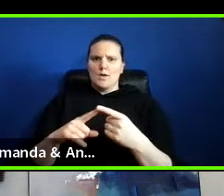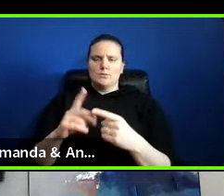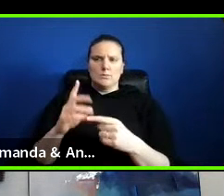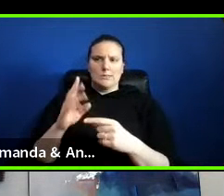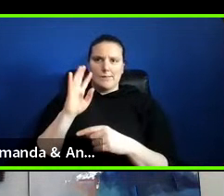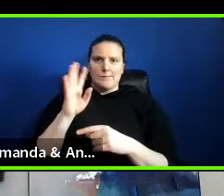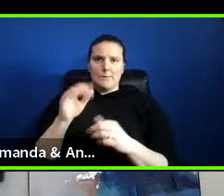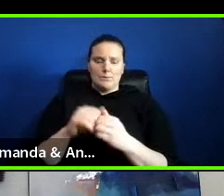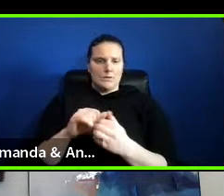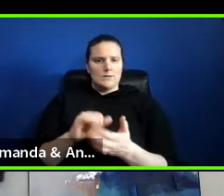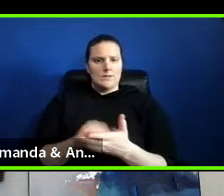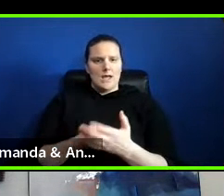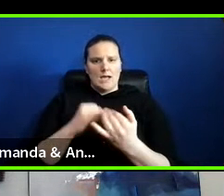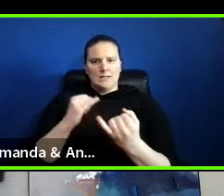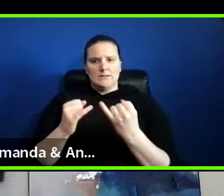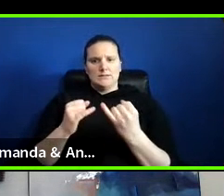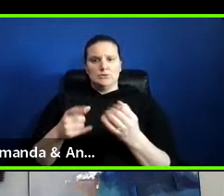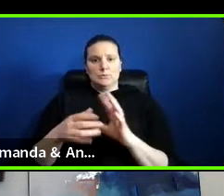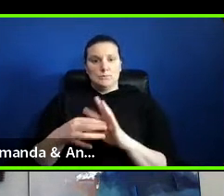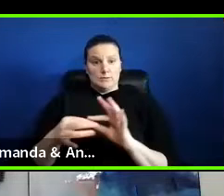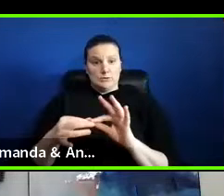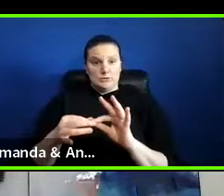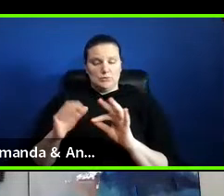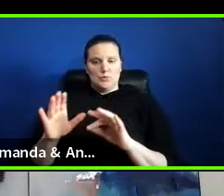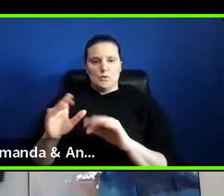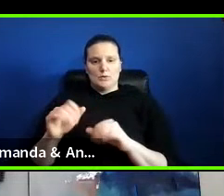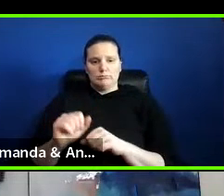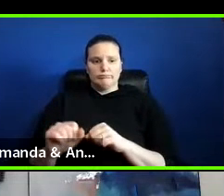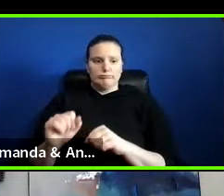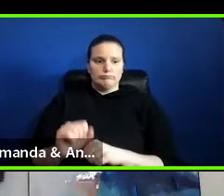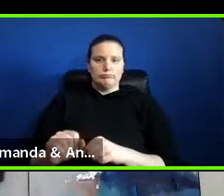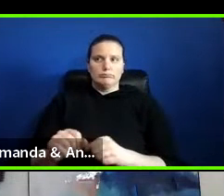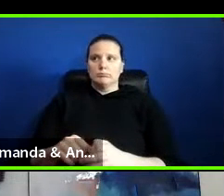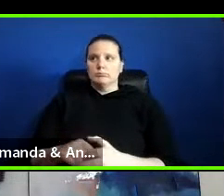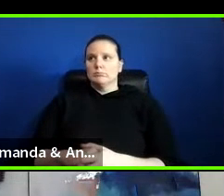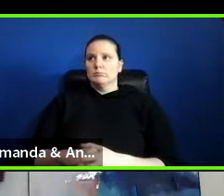the suggestions that you mentioned as your tasks.